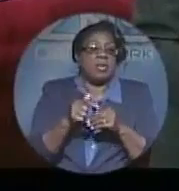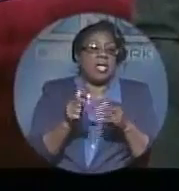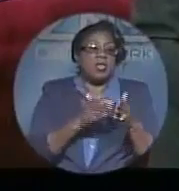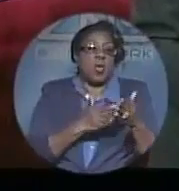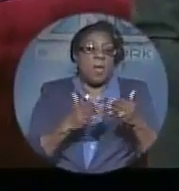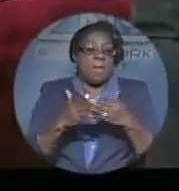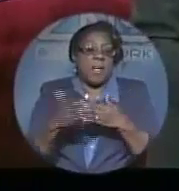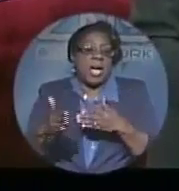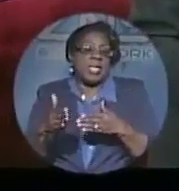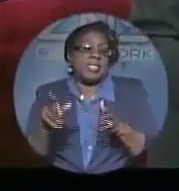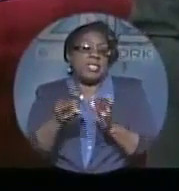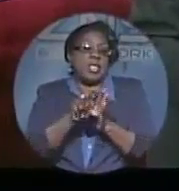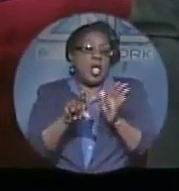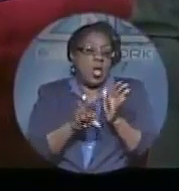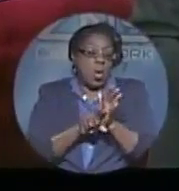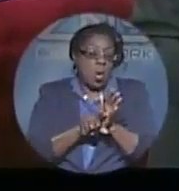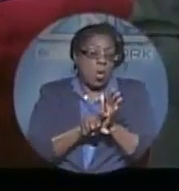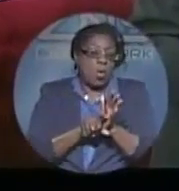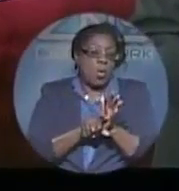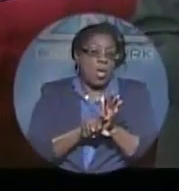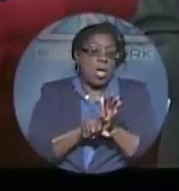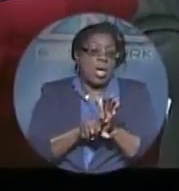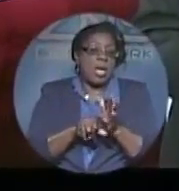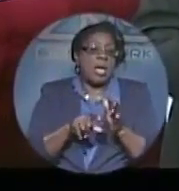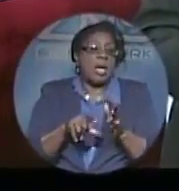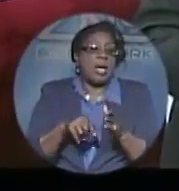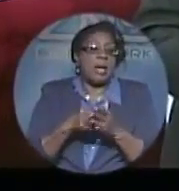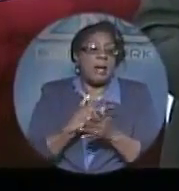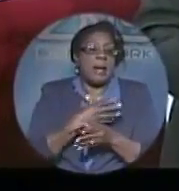Bahamian consular law and division leadership.